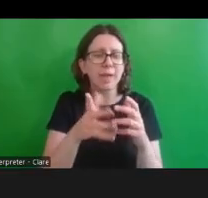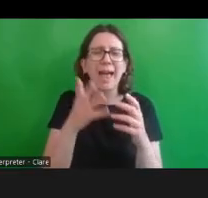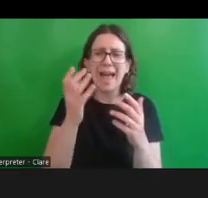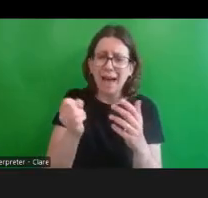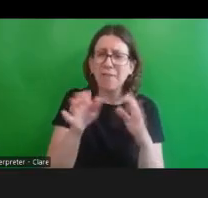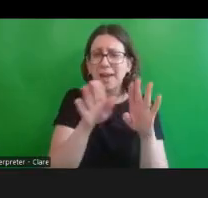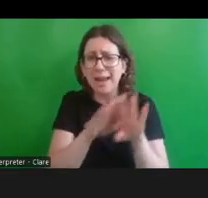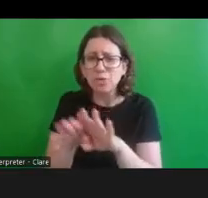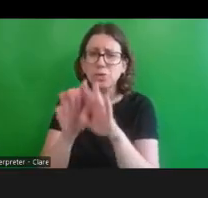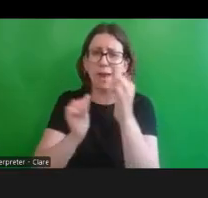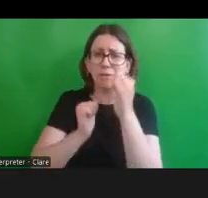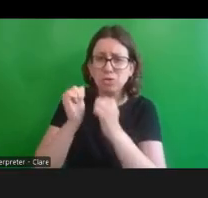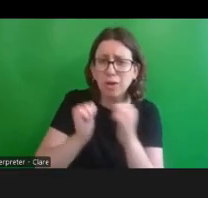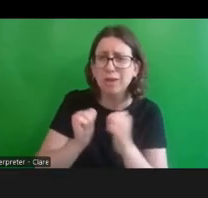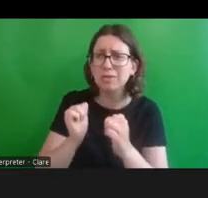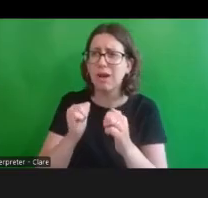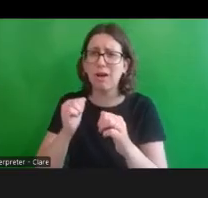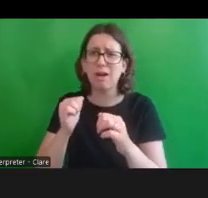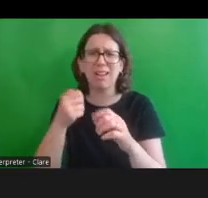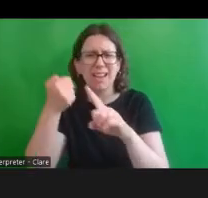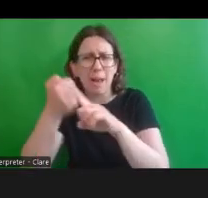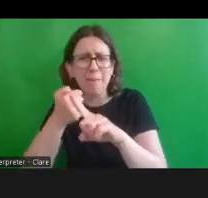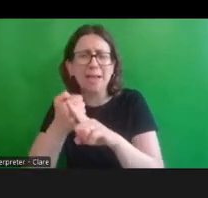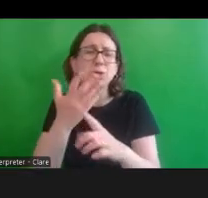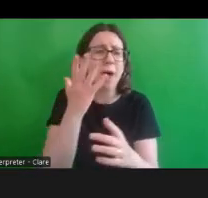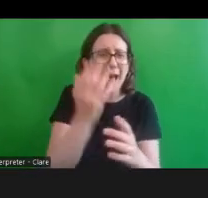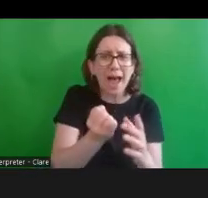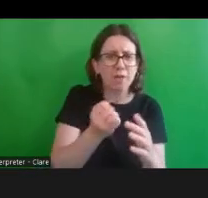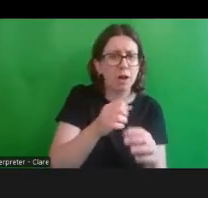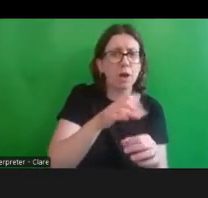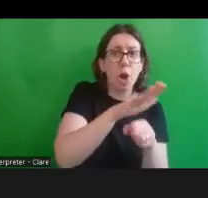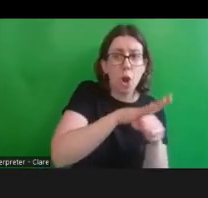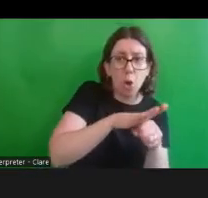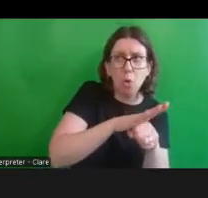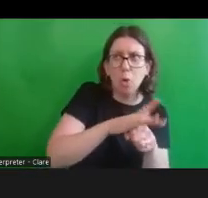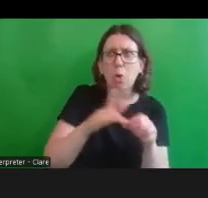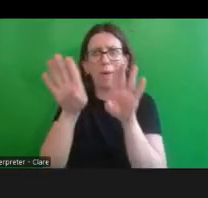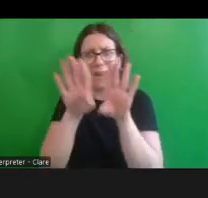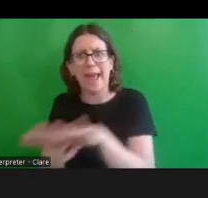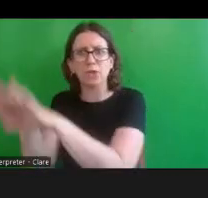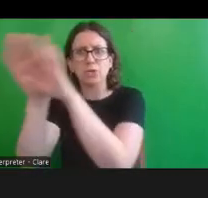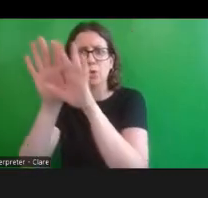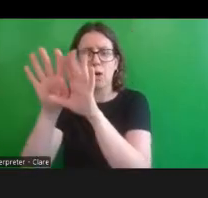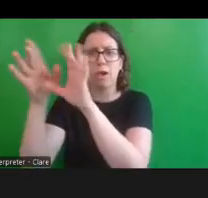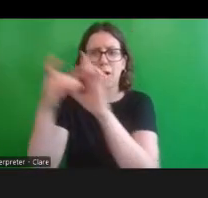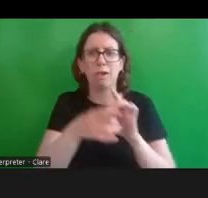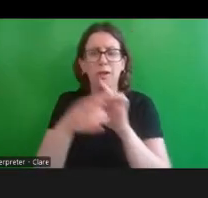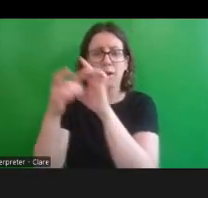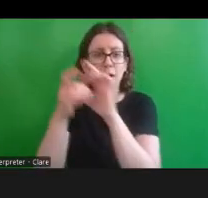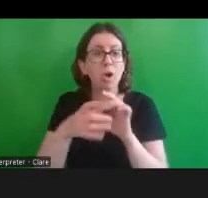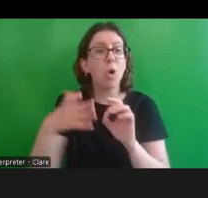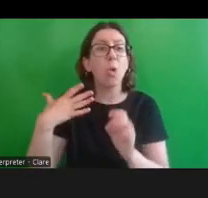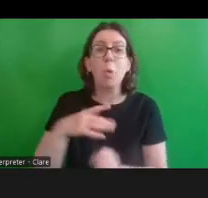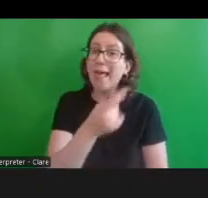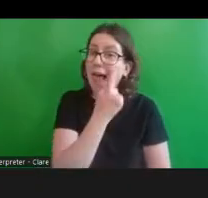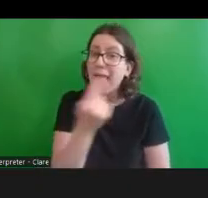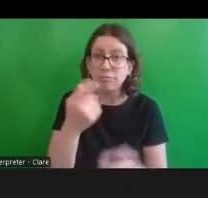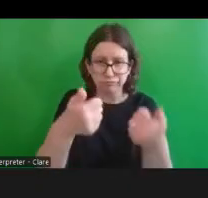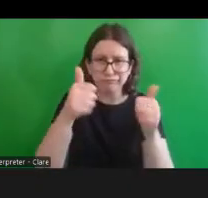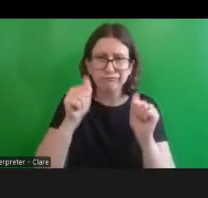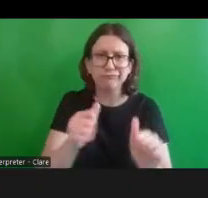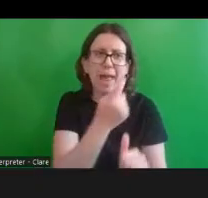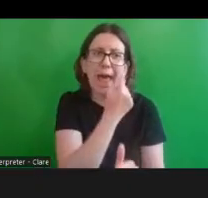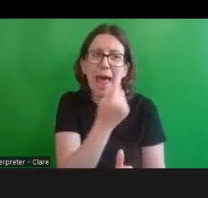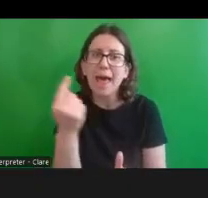campaigns as well. So there's a real local to national flavour to it. We want everything to be insight and evidence-led. The campaign has been